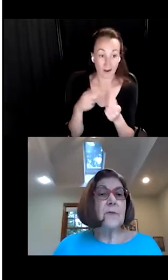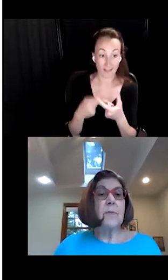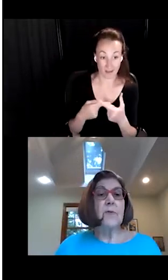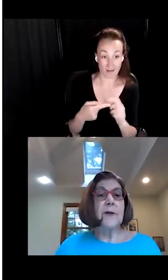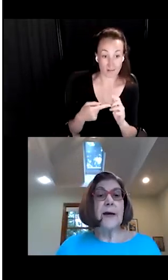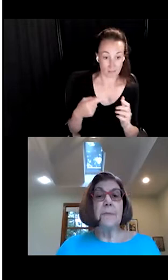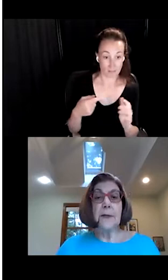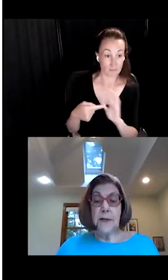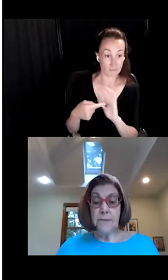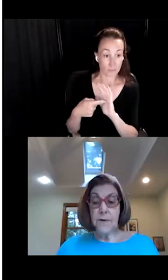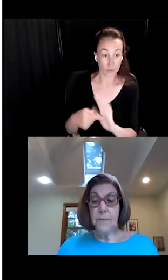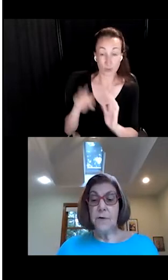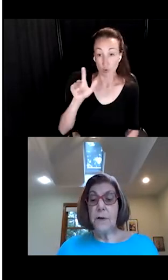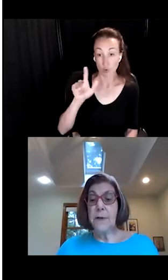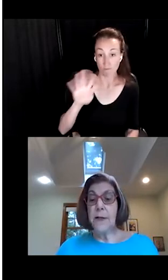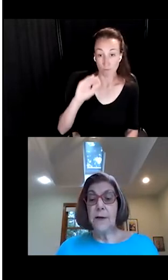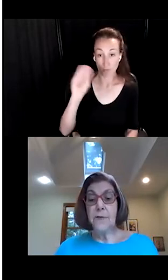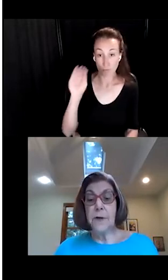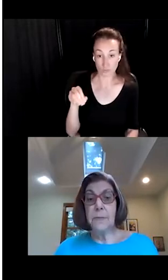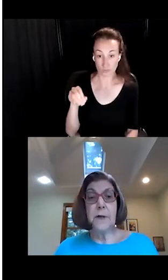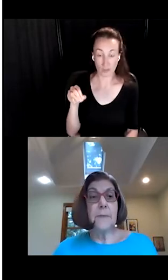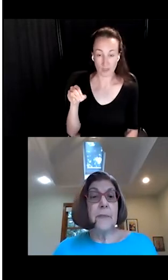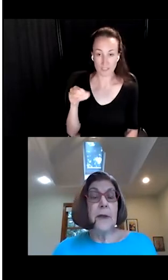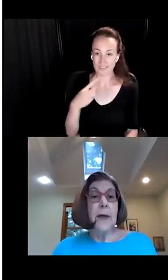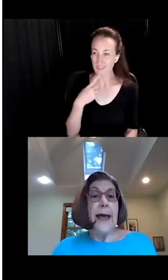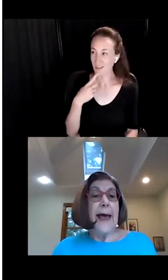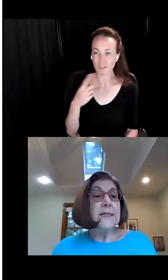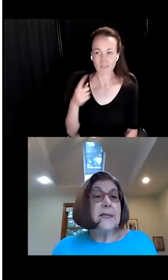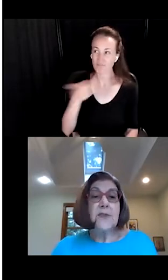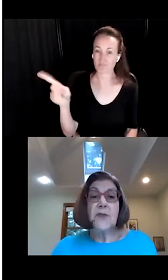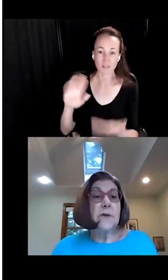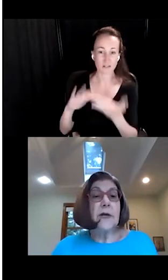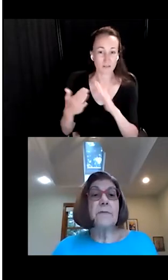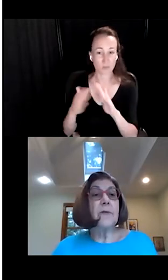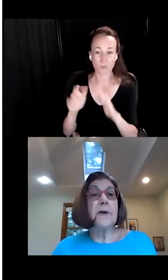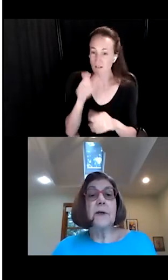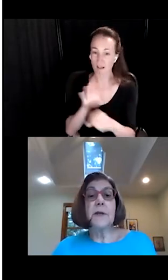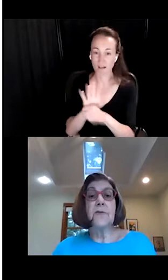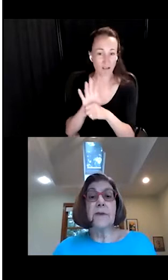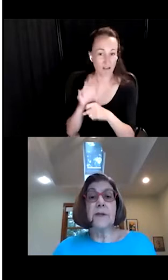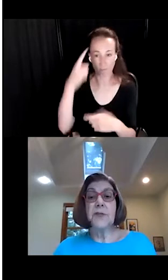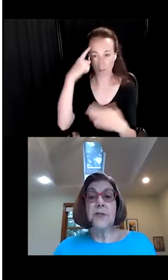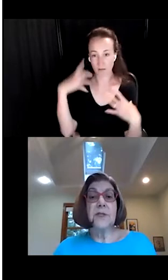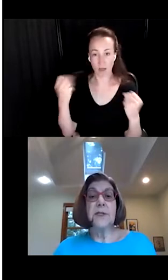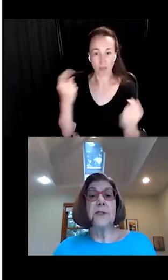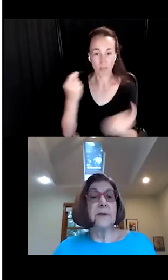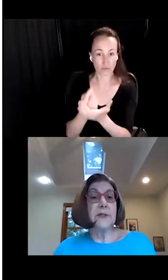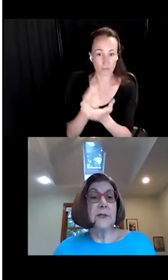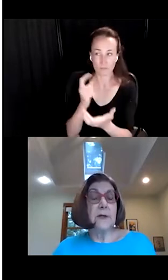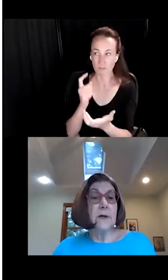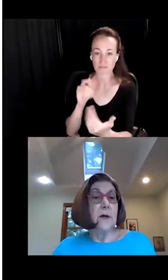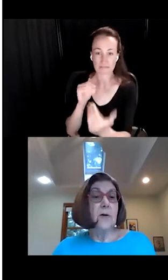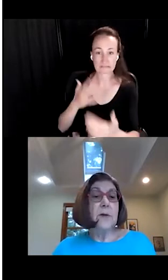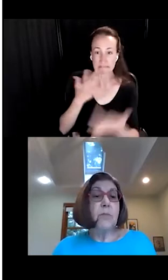24% report an unmet need for community mental health treatment. Access to recovery-oriented interventions is still